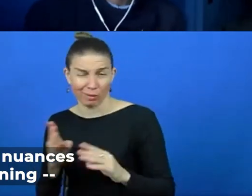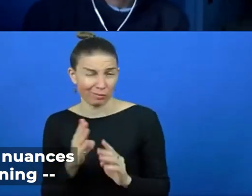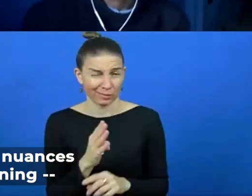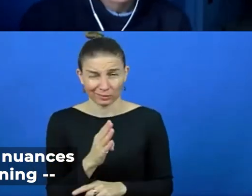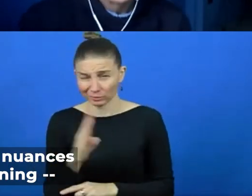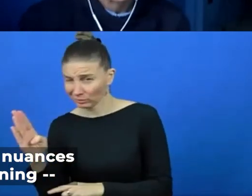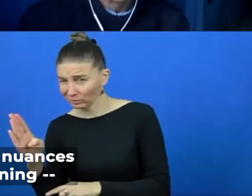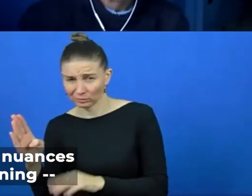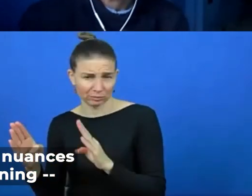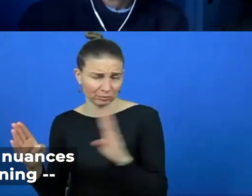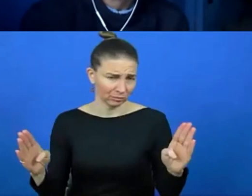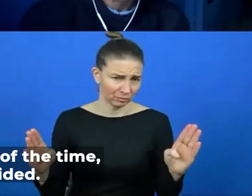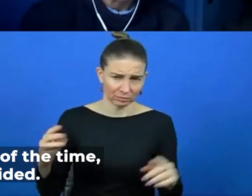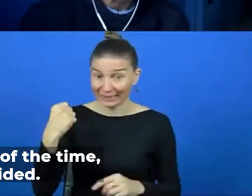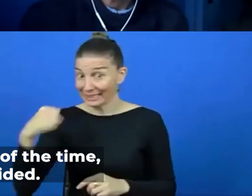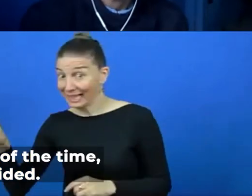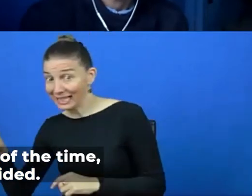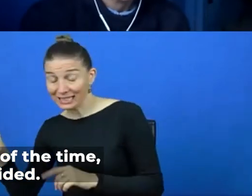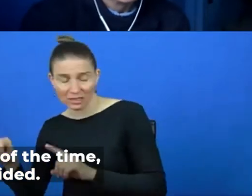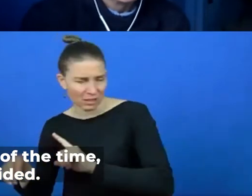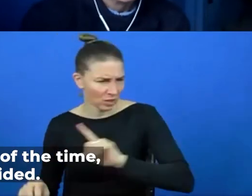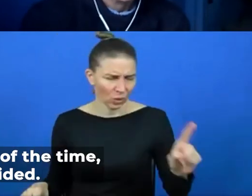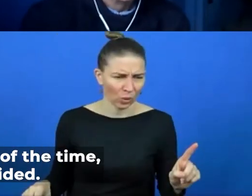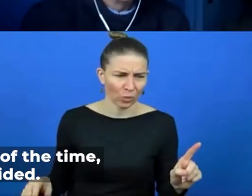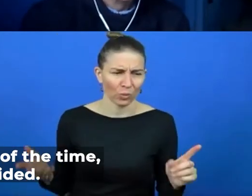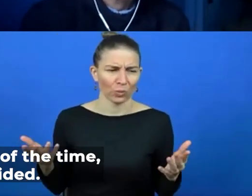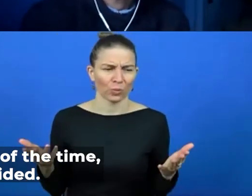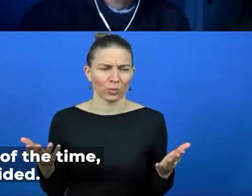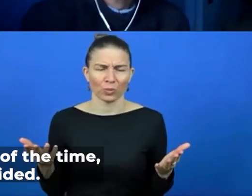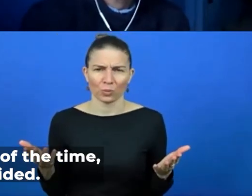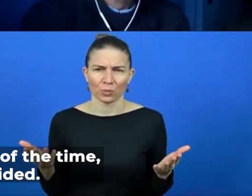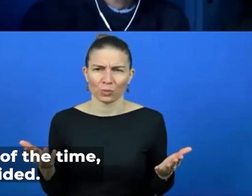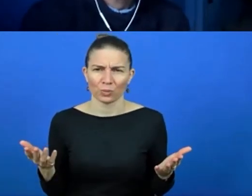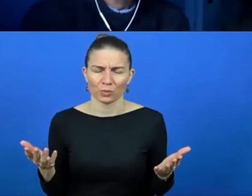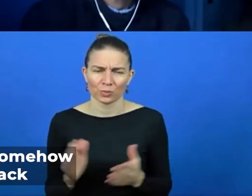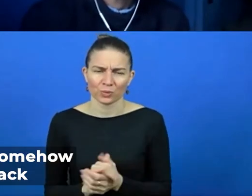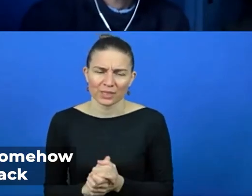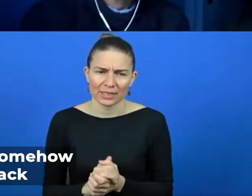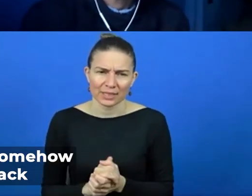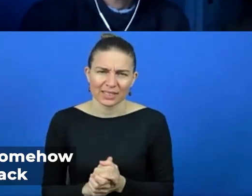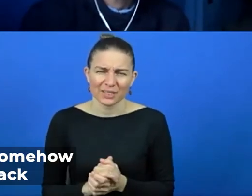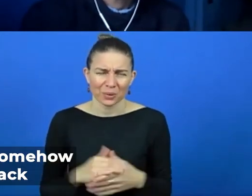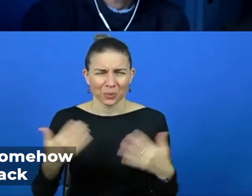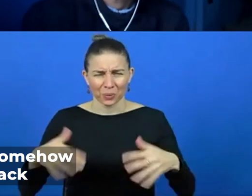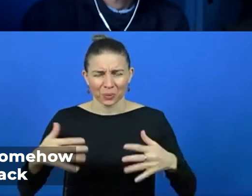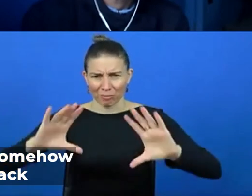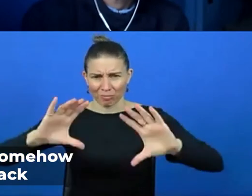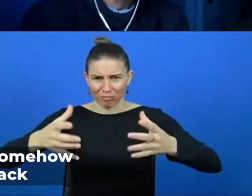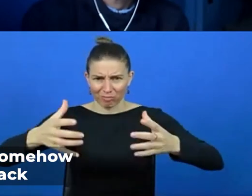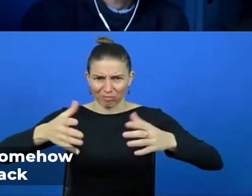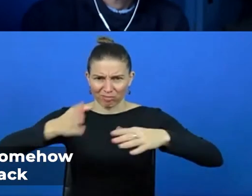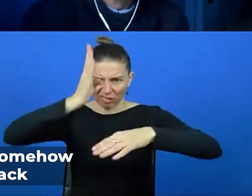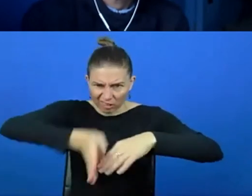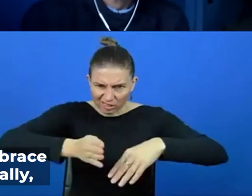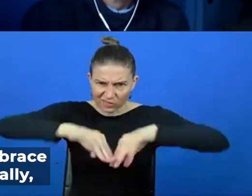are things. What's happened a lot of the time is that we're divided. And I think we need to somehow